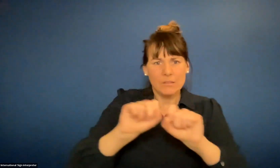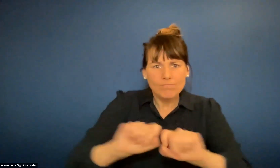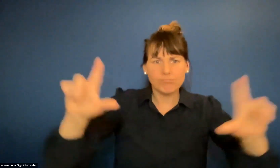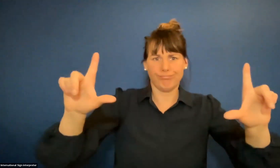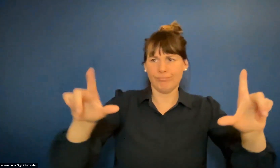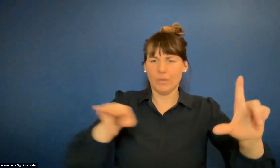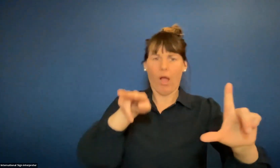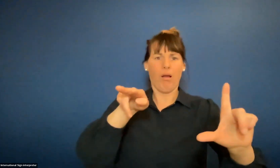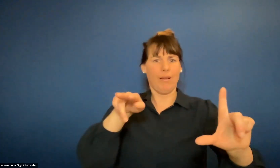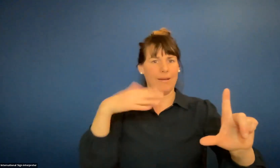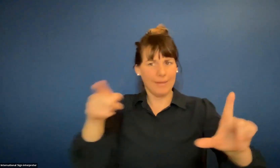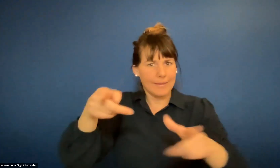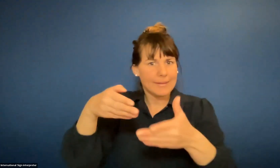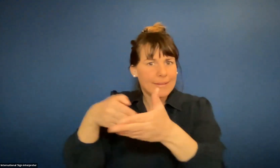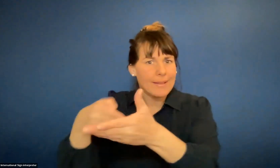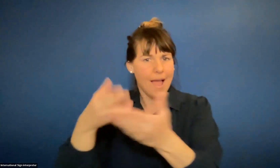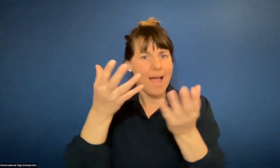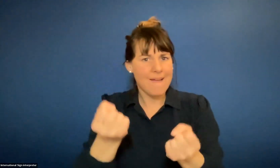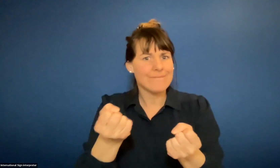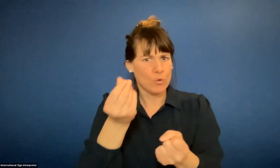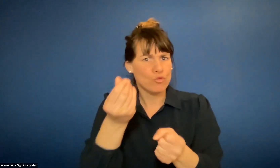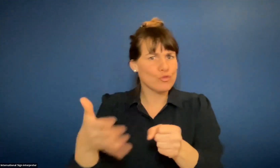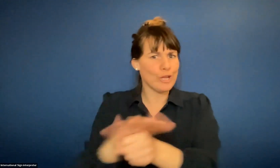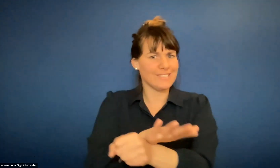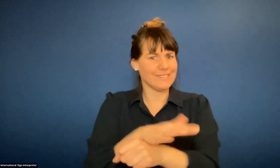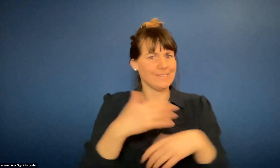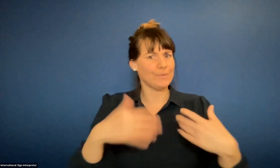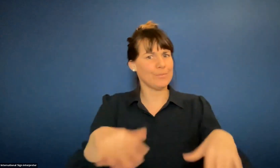learned. So we have a few minutes only for